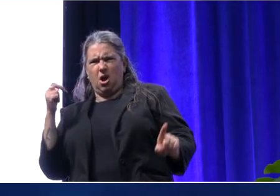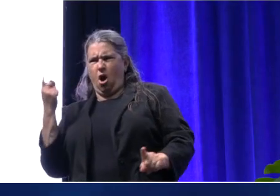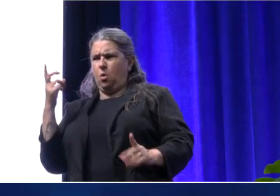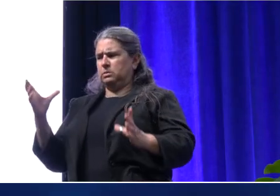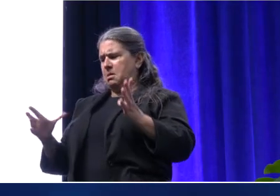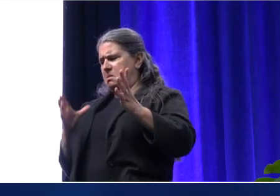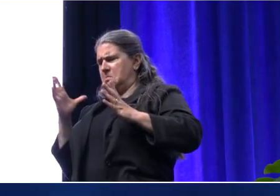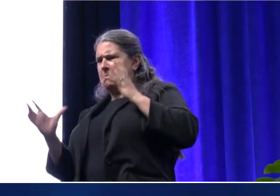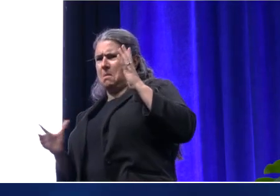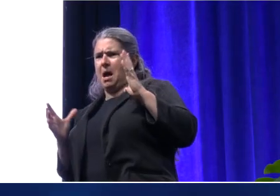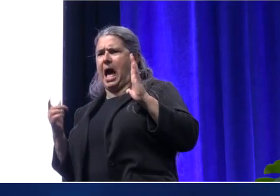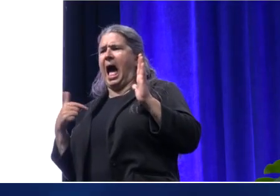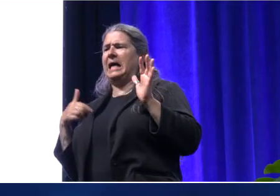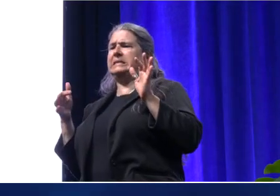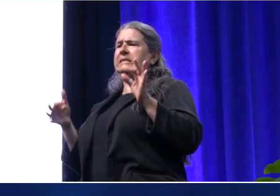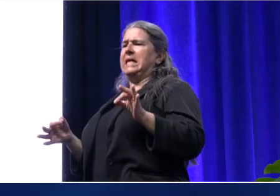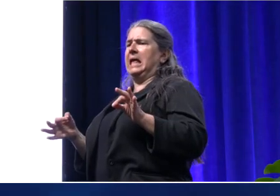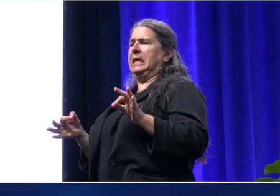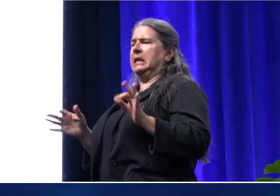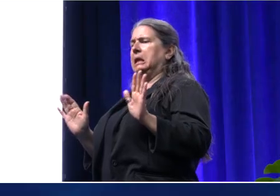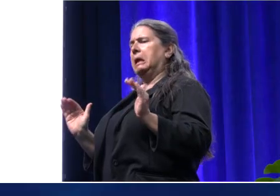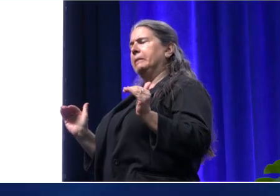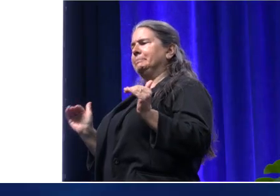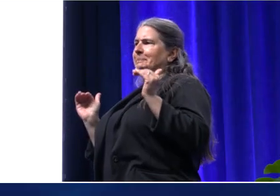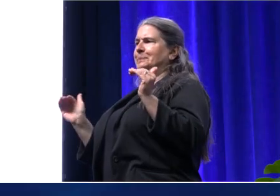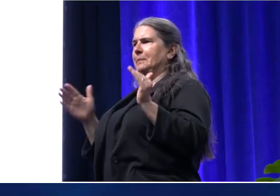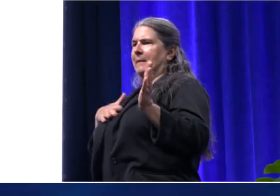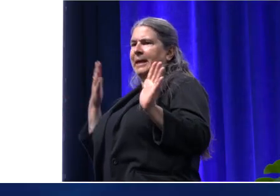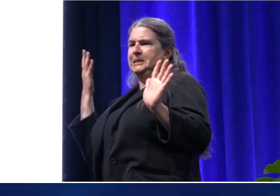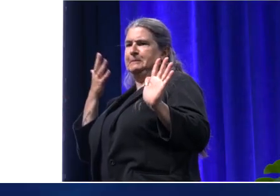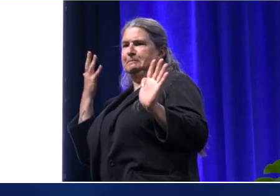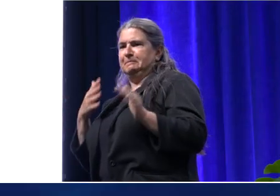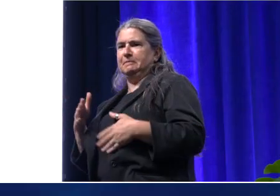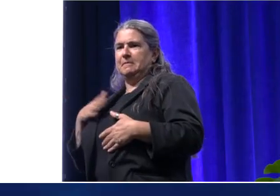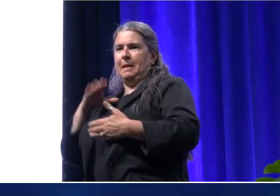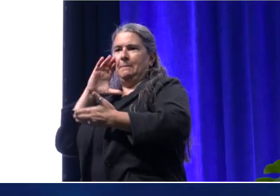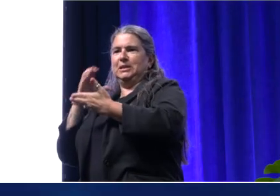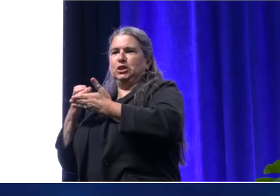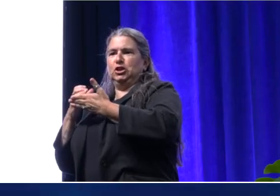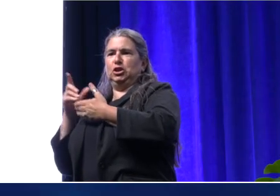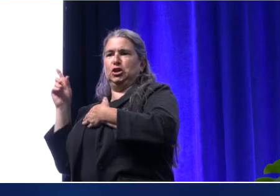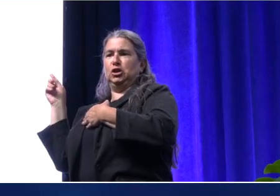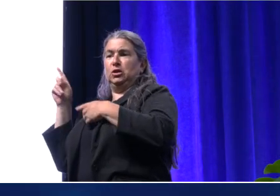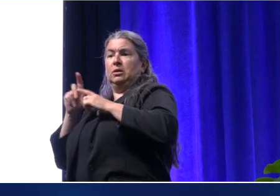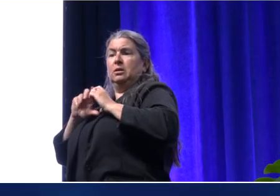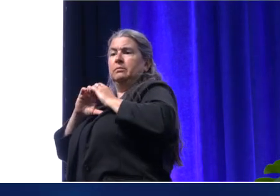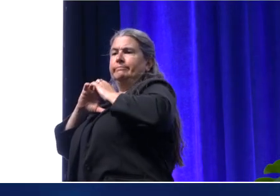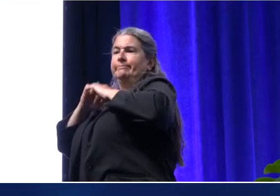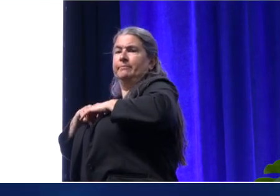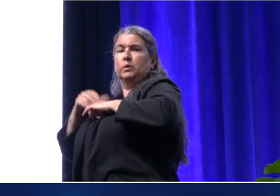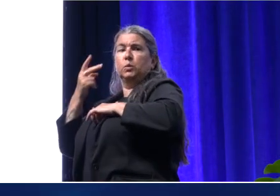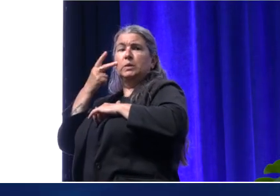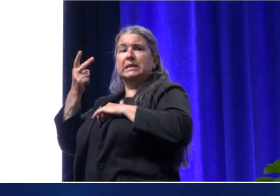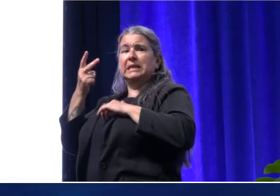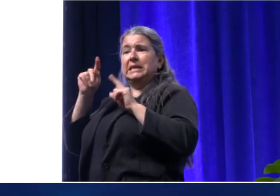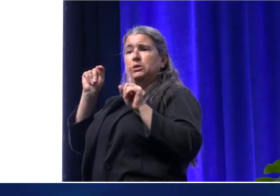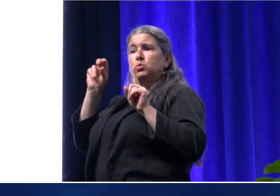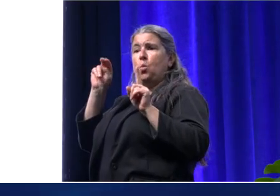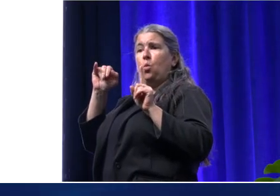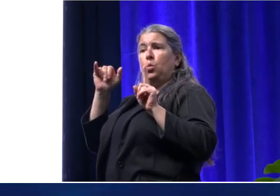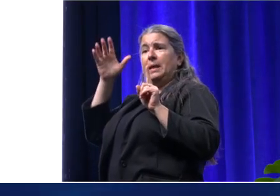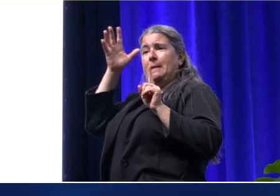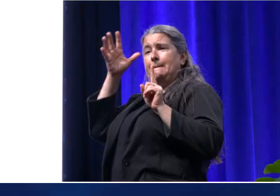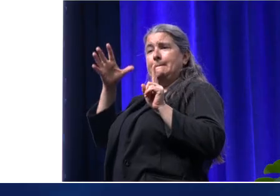this. This picture also breaks my heart because Tony, the one who's holding up the pamphlet on how to prevent